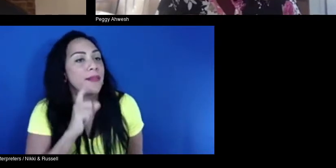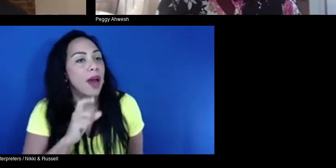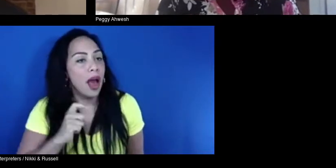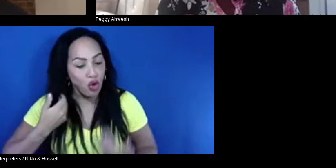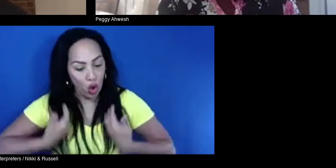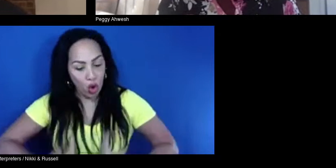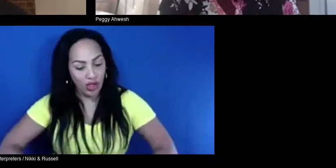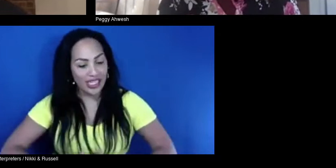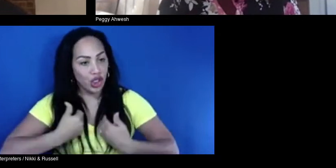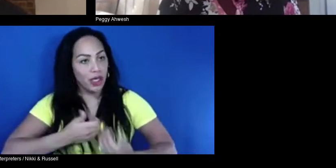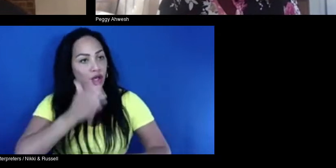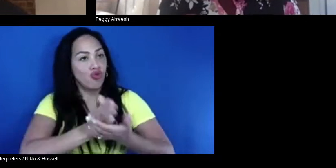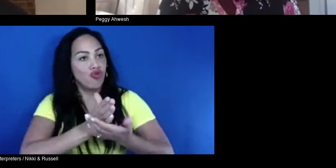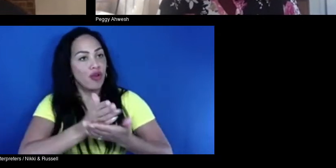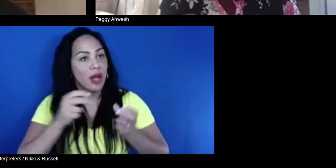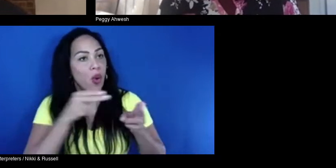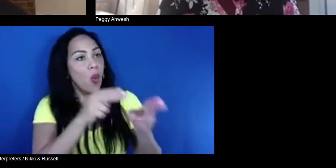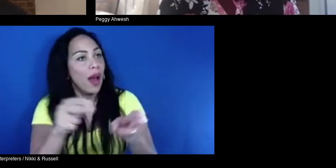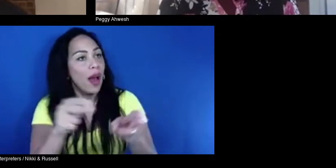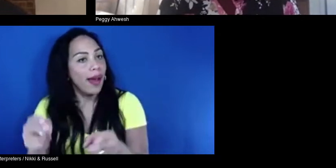I feel like I have,